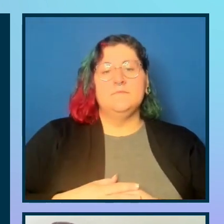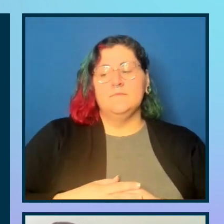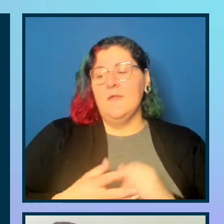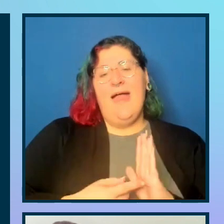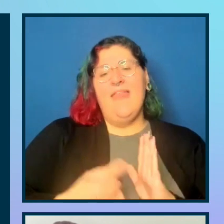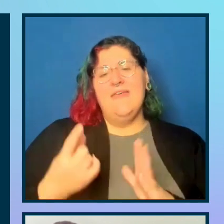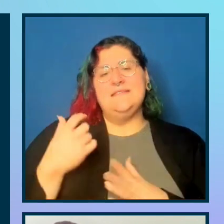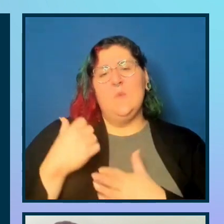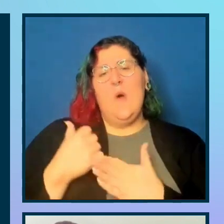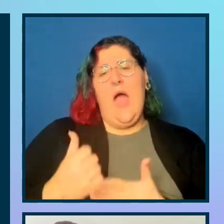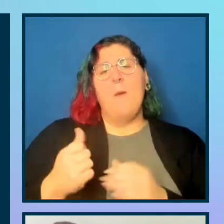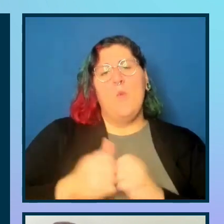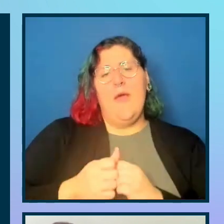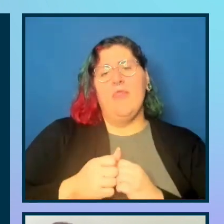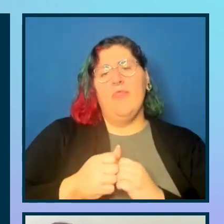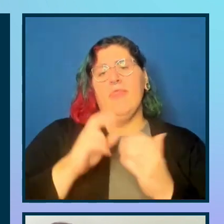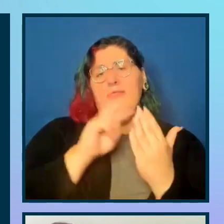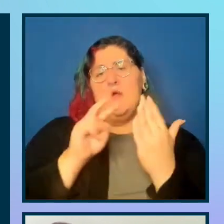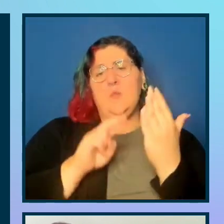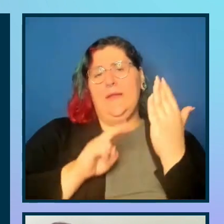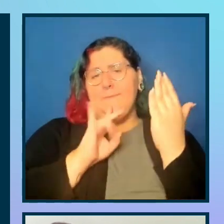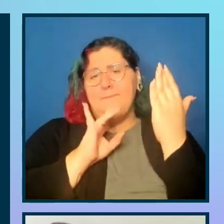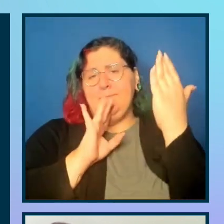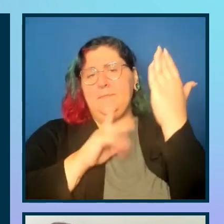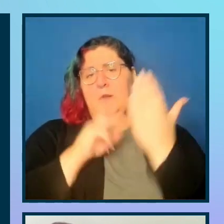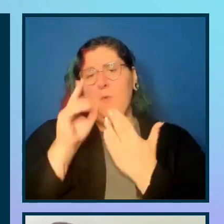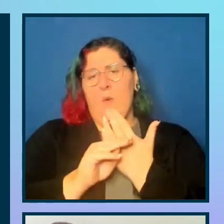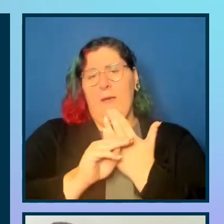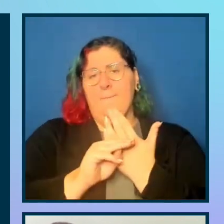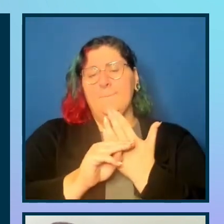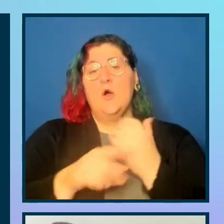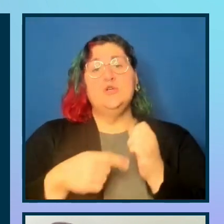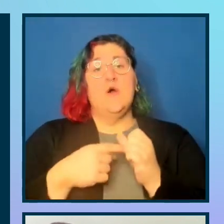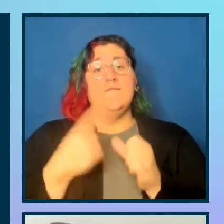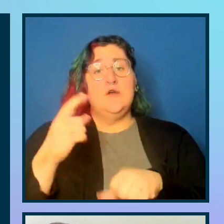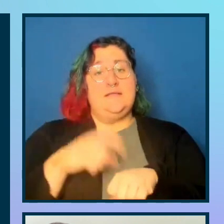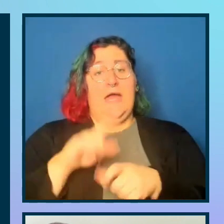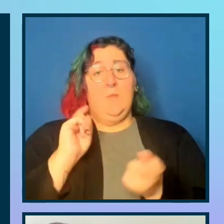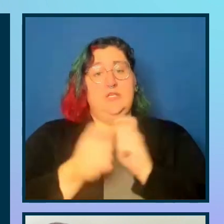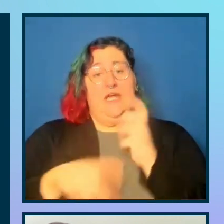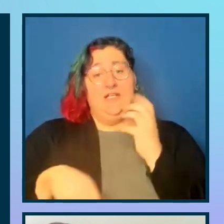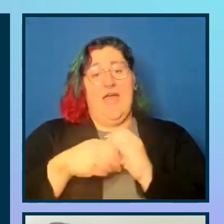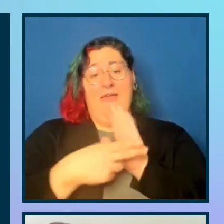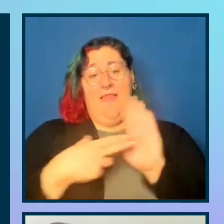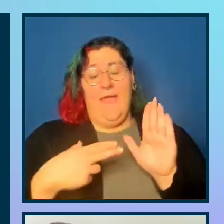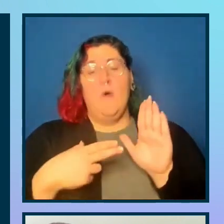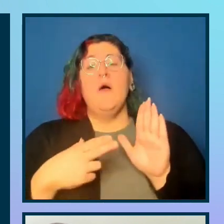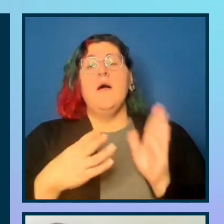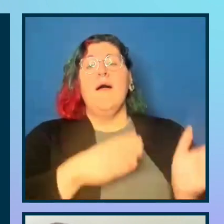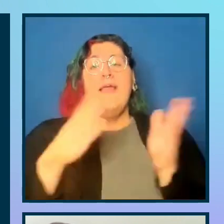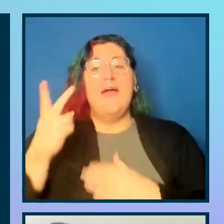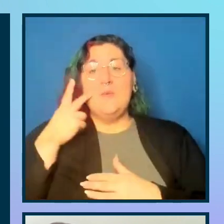screen reader. So again, the first change, we added in the aria label. And then once we do that, we see that our accessibility linting